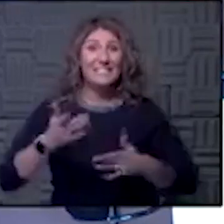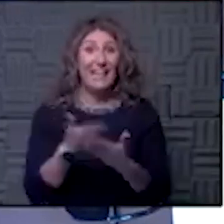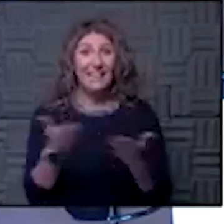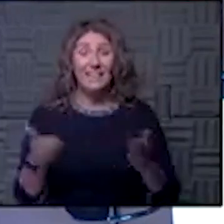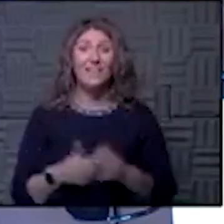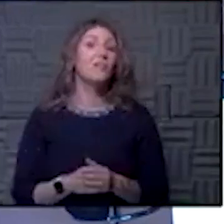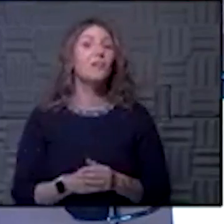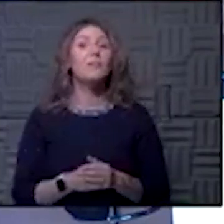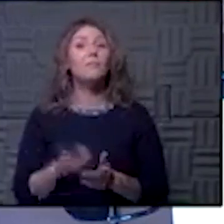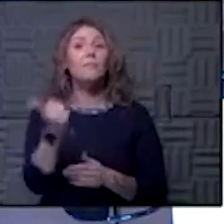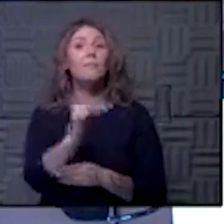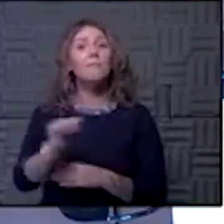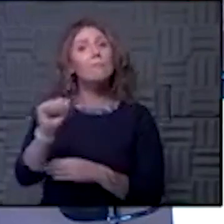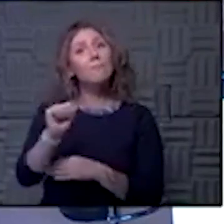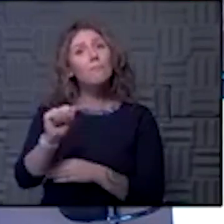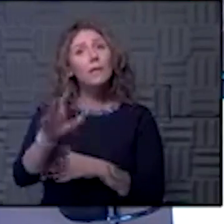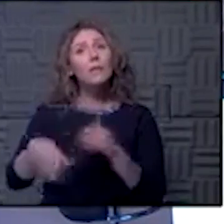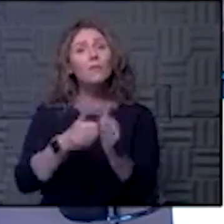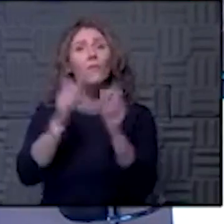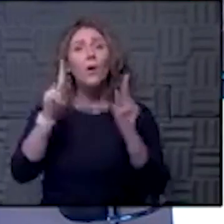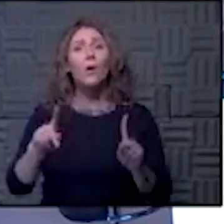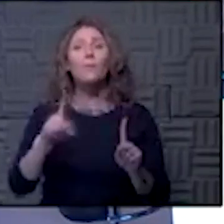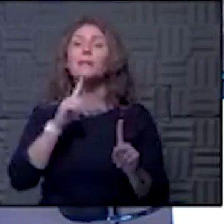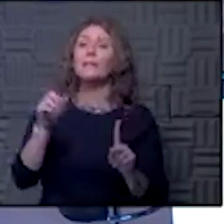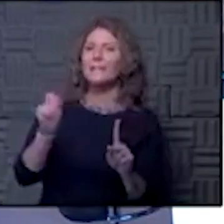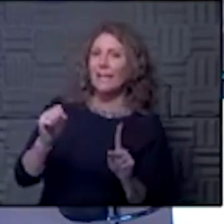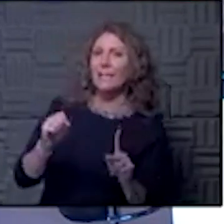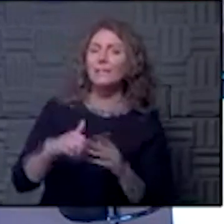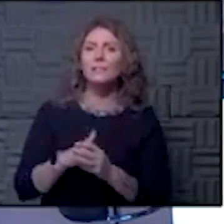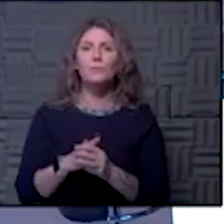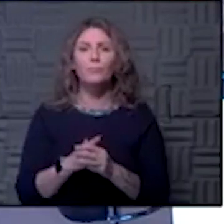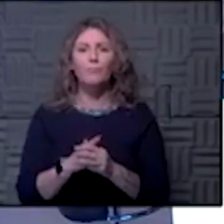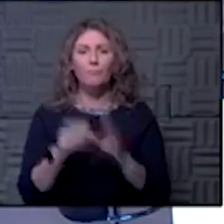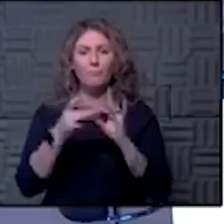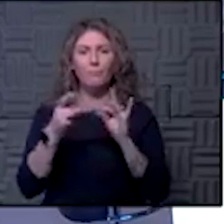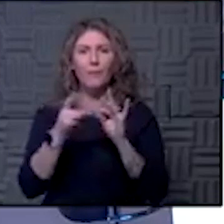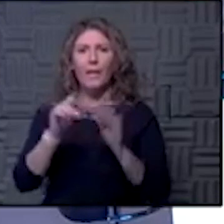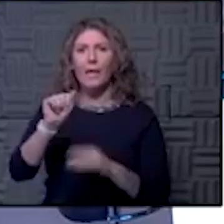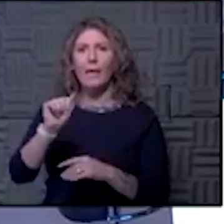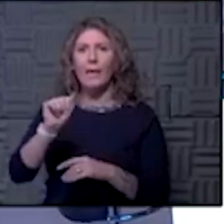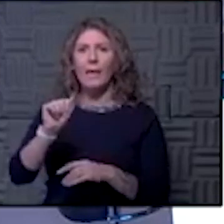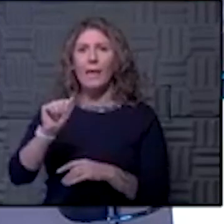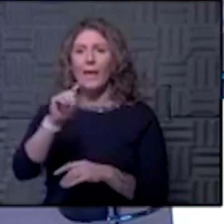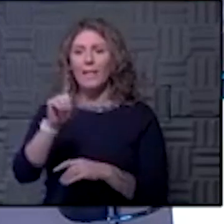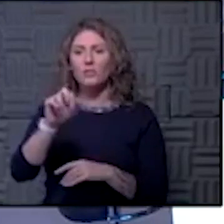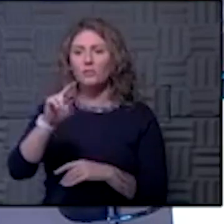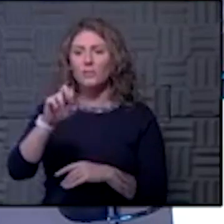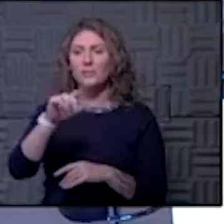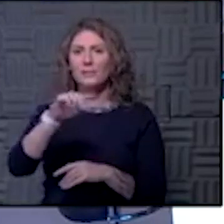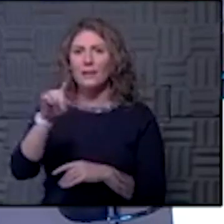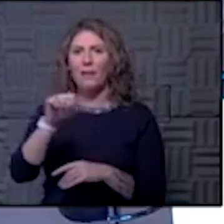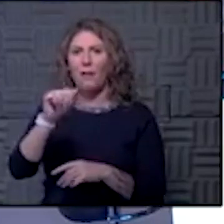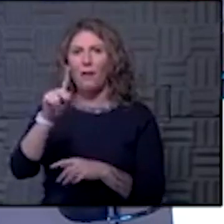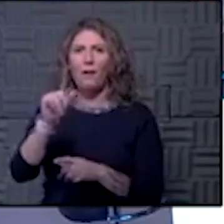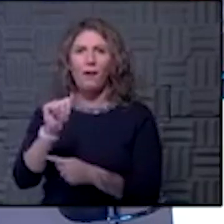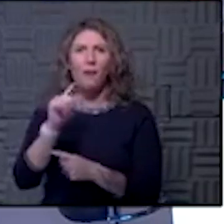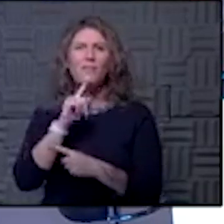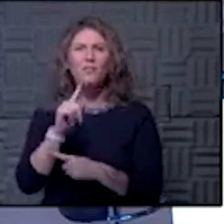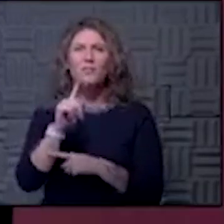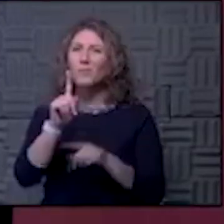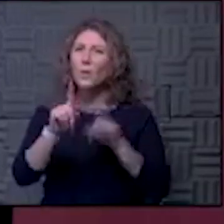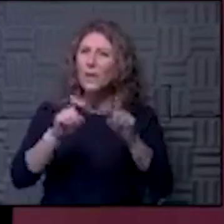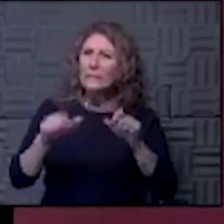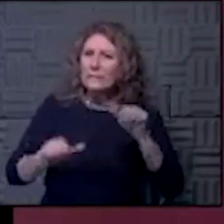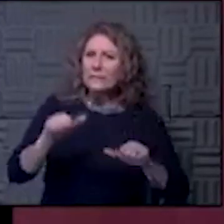Okay. John, any other follow-up questions today? I could follow up real quick. You mentioned the AstraZeneca vaccine, and there have been some questions raised about